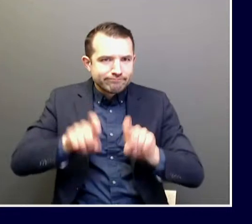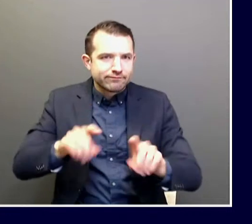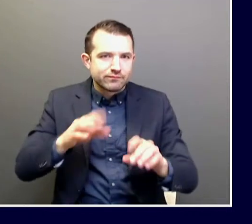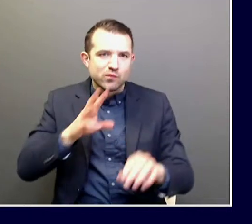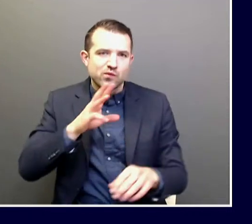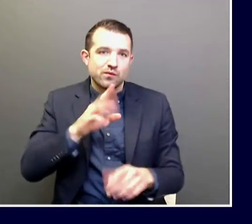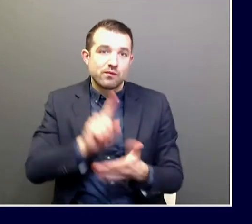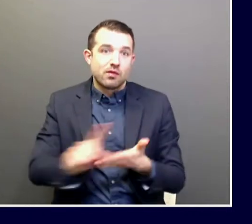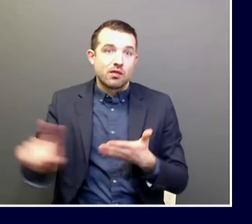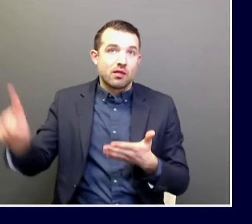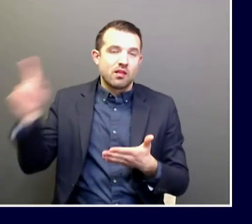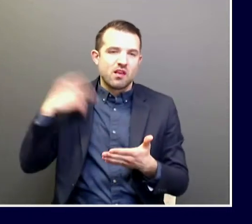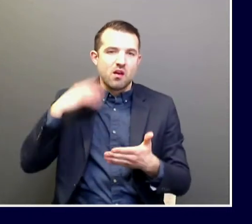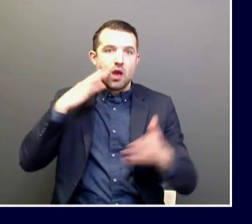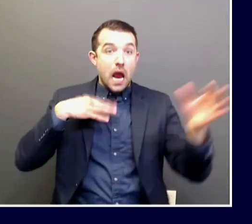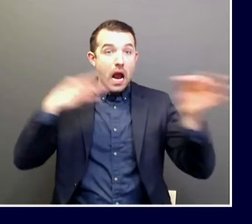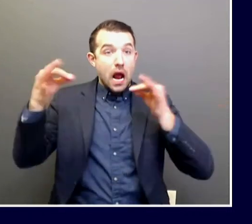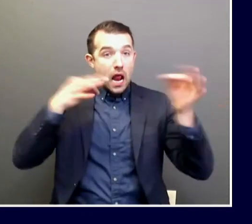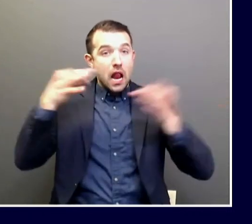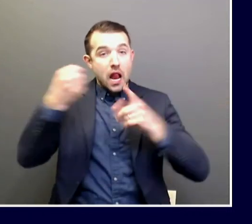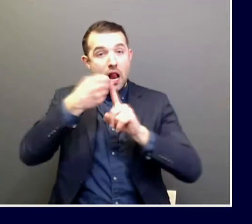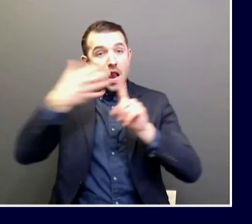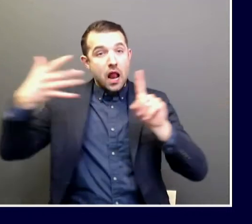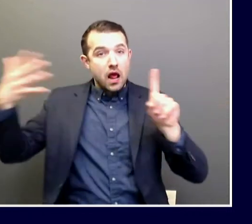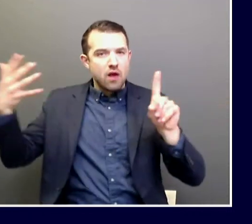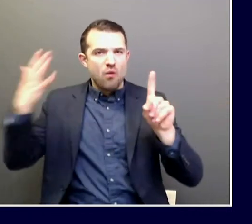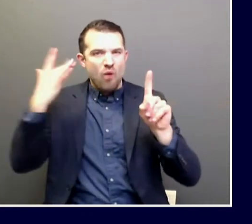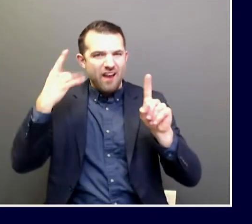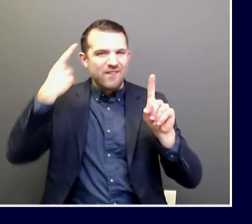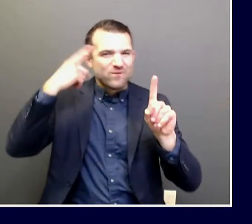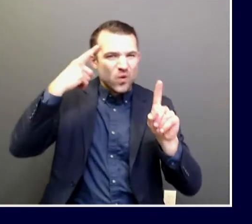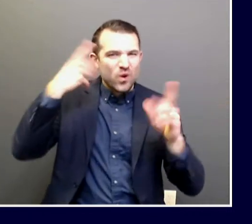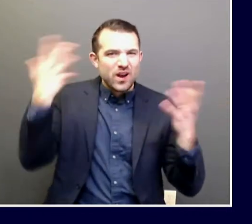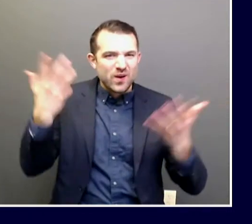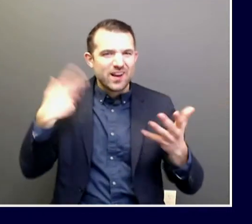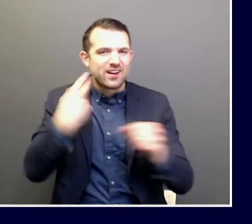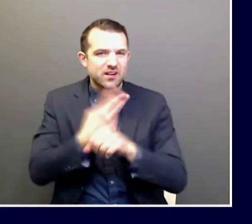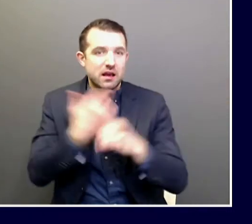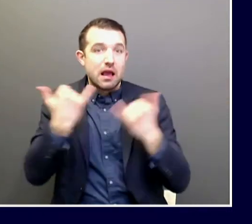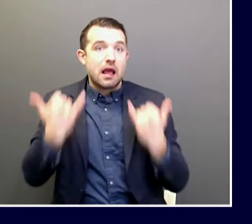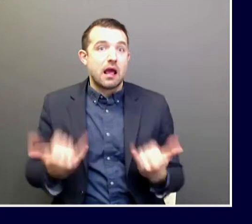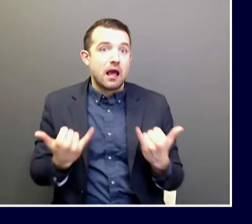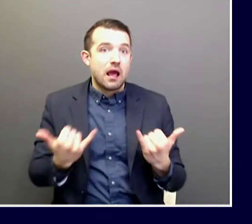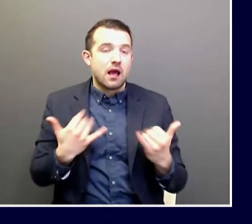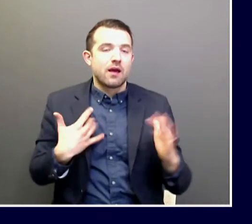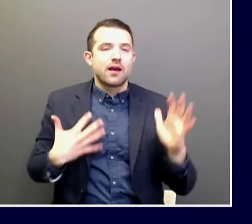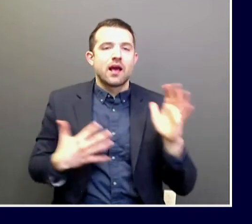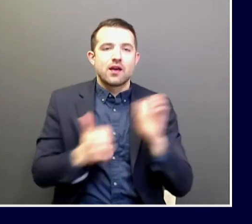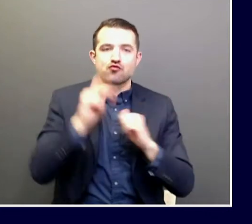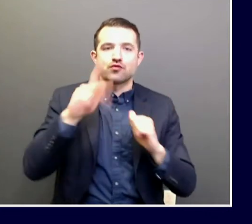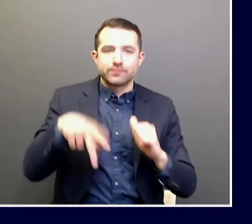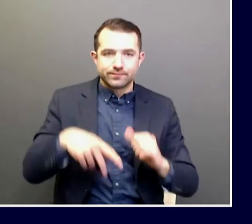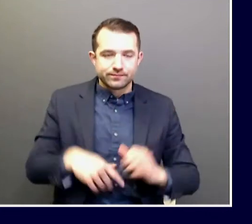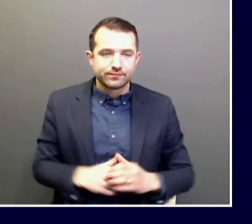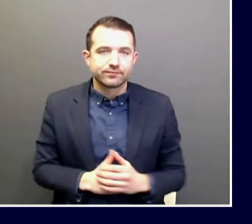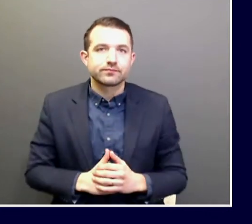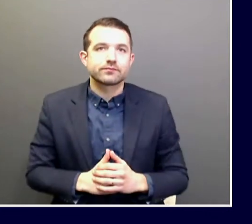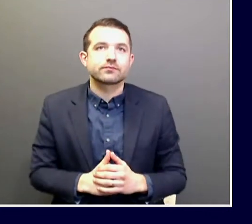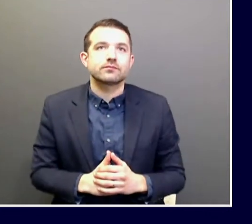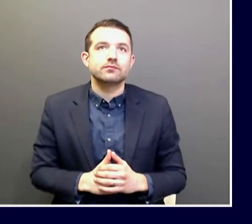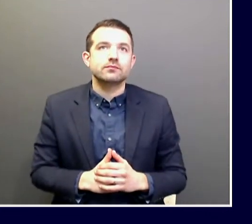us. I'd like to provide updates today on how we are moving ahead with expanded wastewater screening in